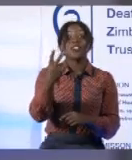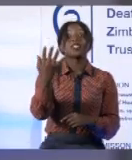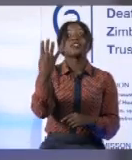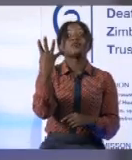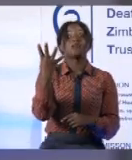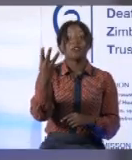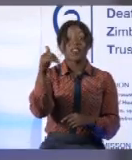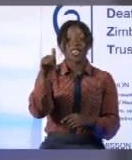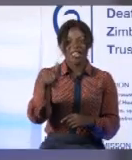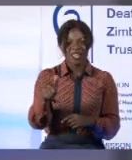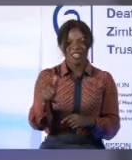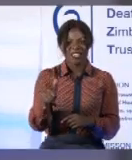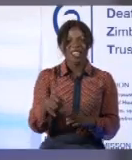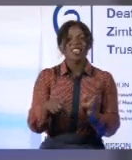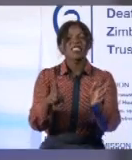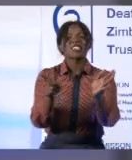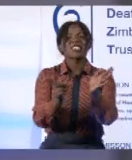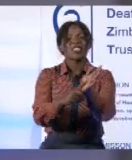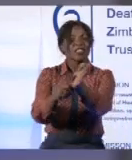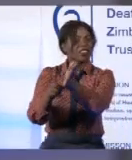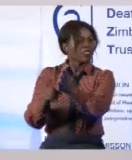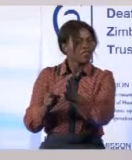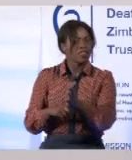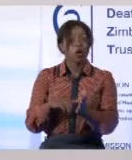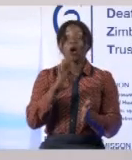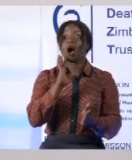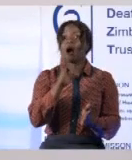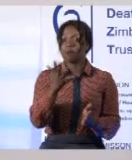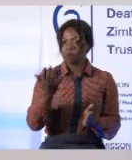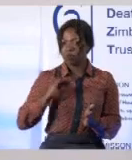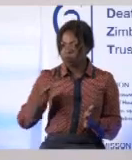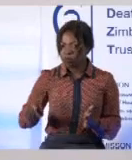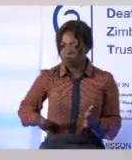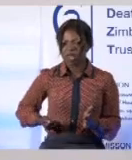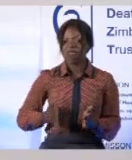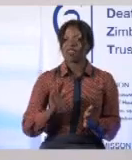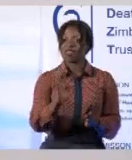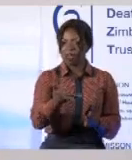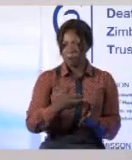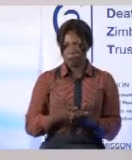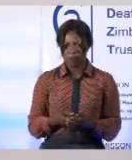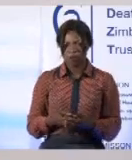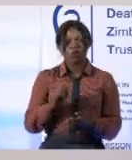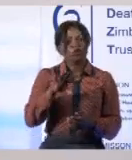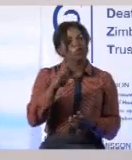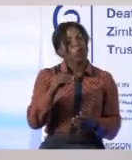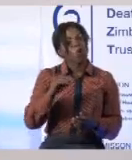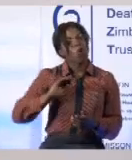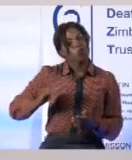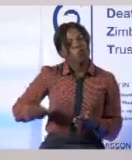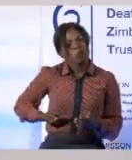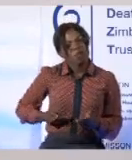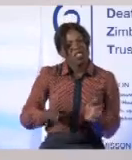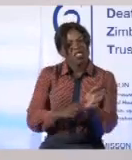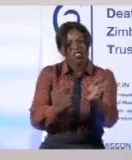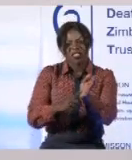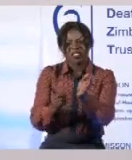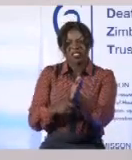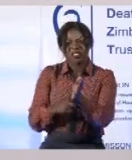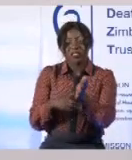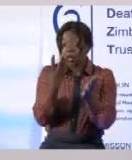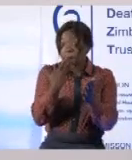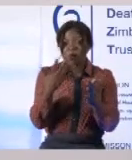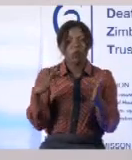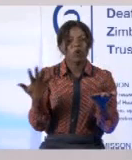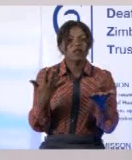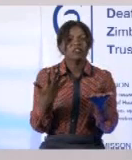24, you have multiple sex. So how many clients do you go through on any given day or 24-hour